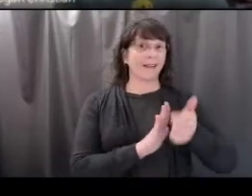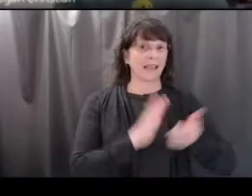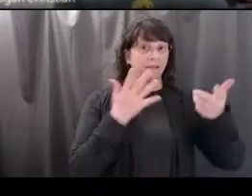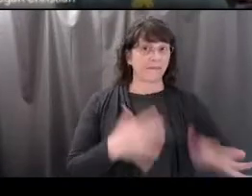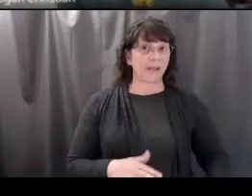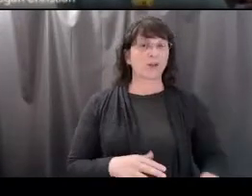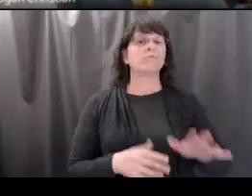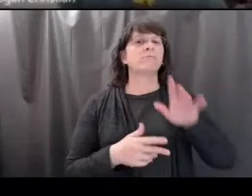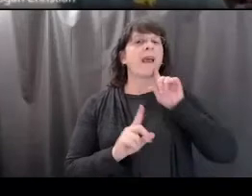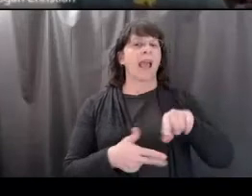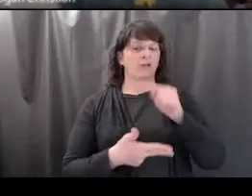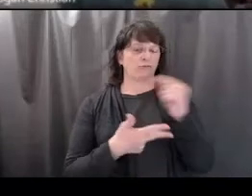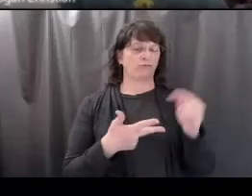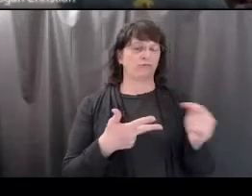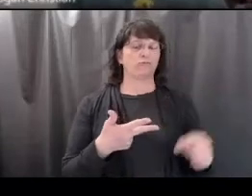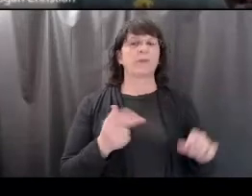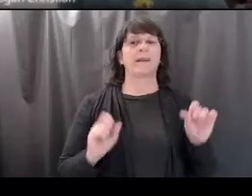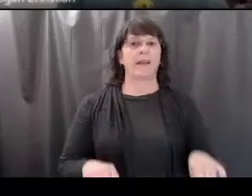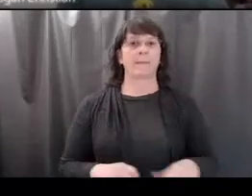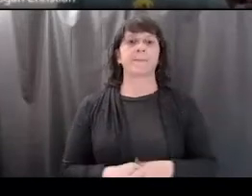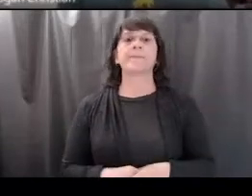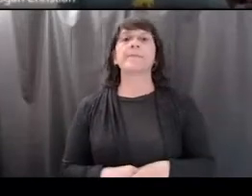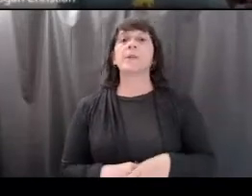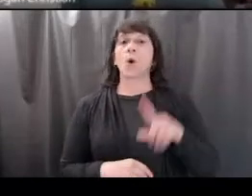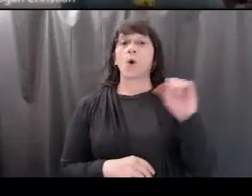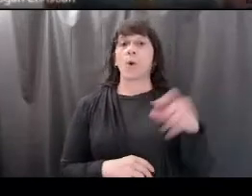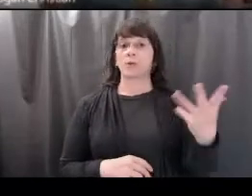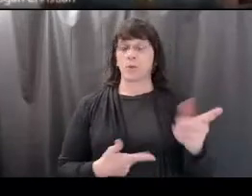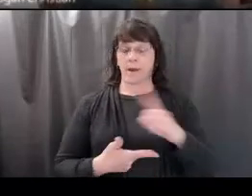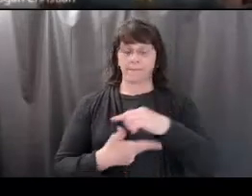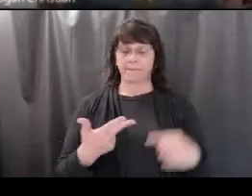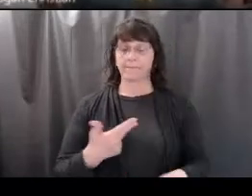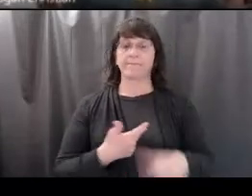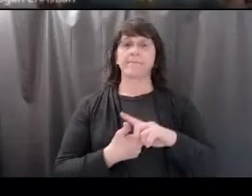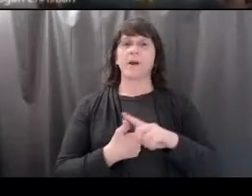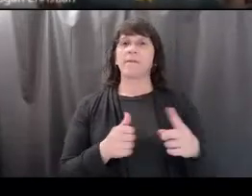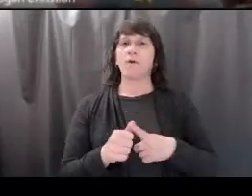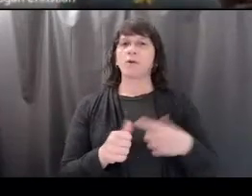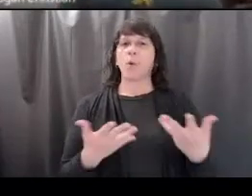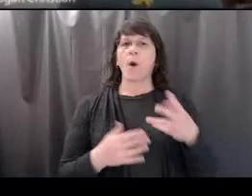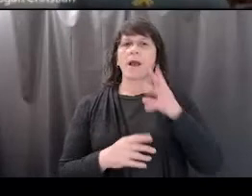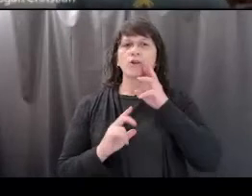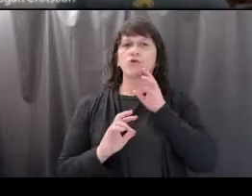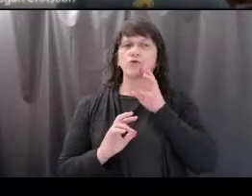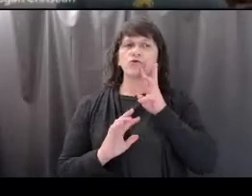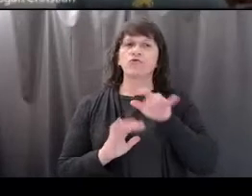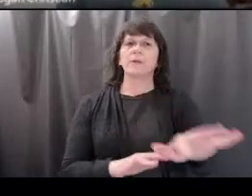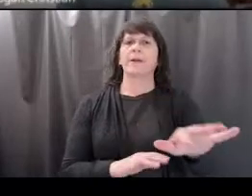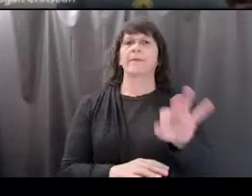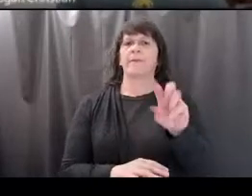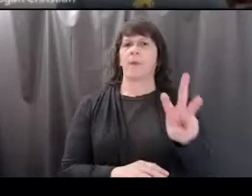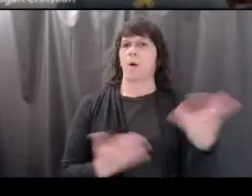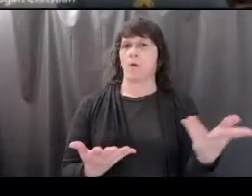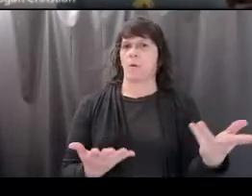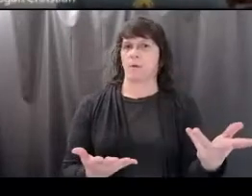today. So the questions of the day are, first of all, what is streamflow? So we'll hopefully answer that in the next